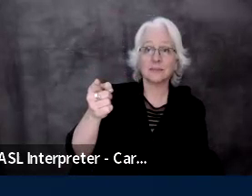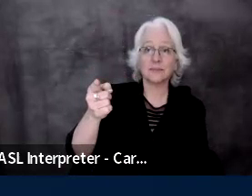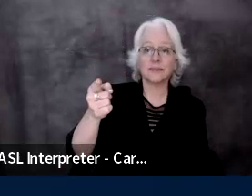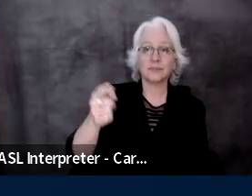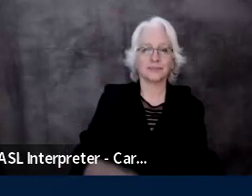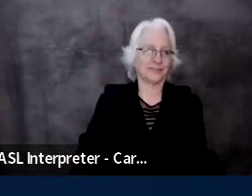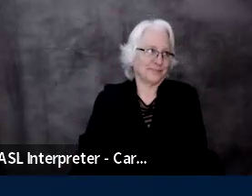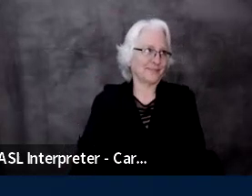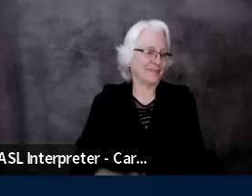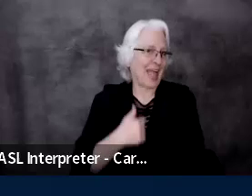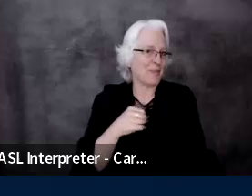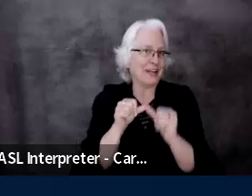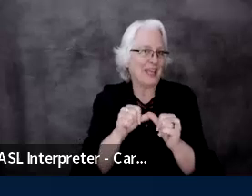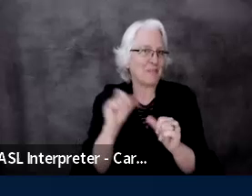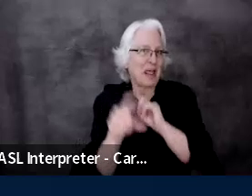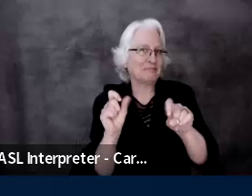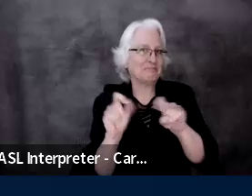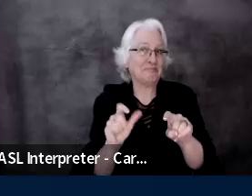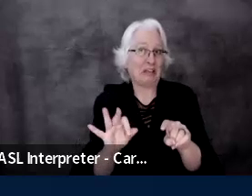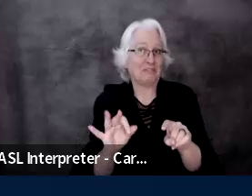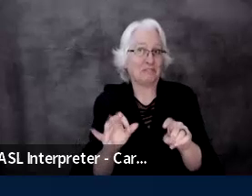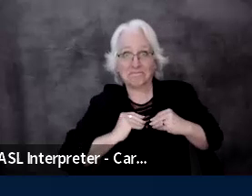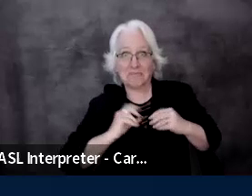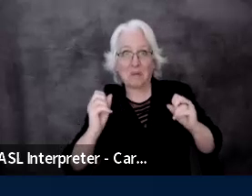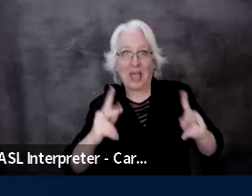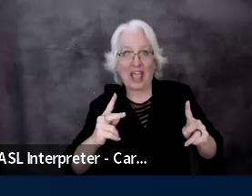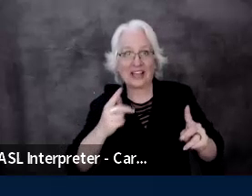I'm just going to keep asking questions if it's okay.